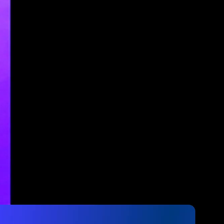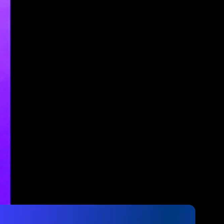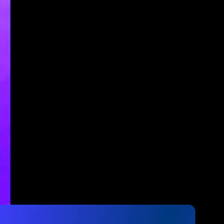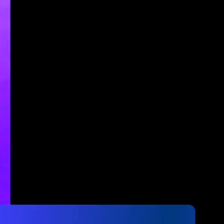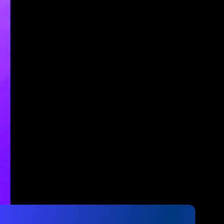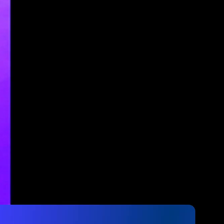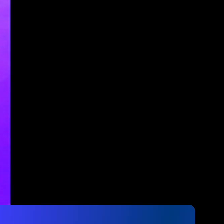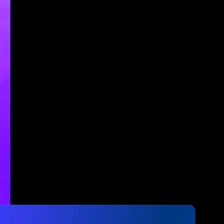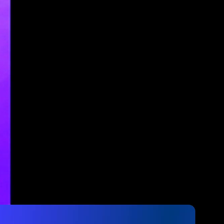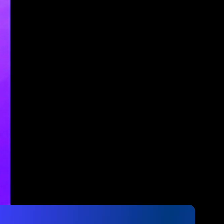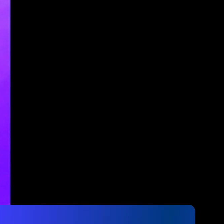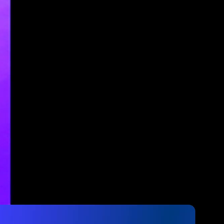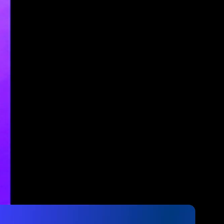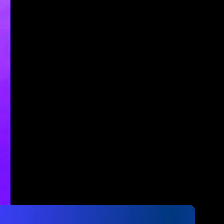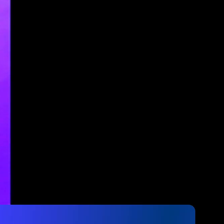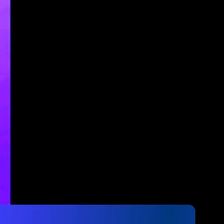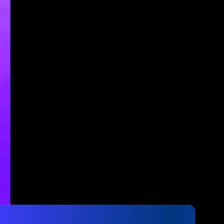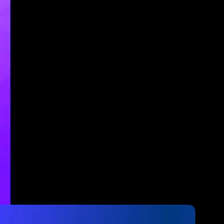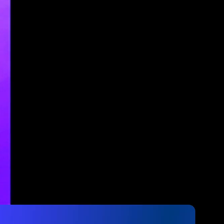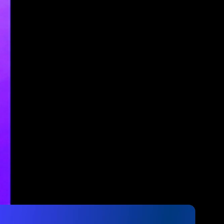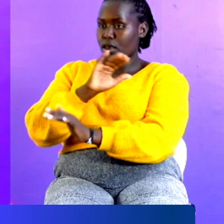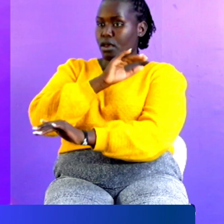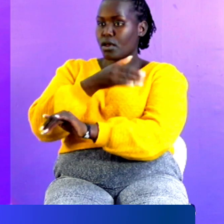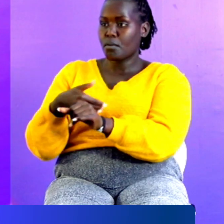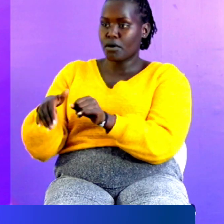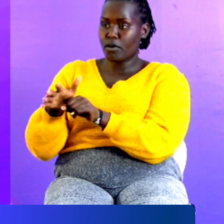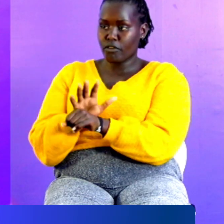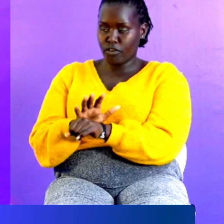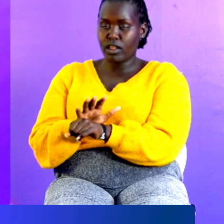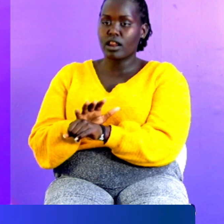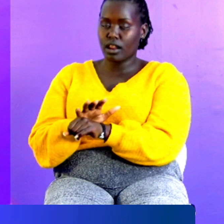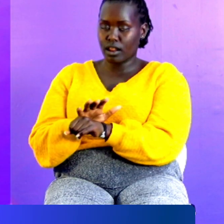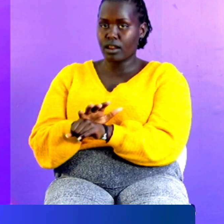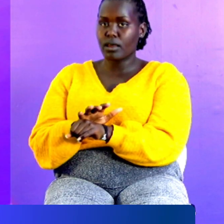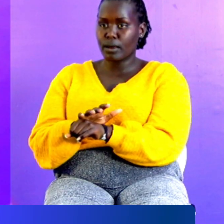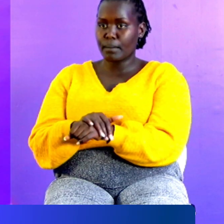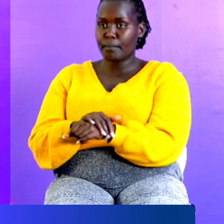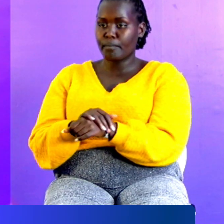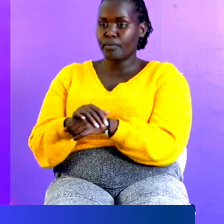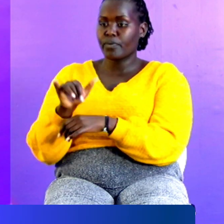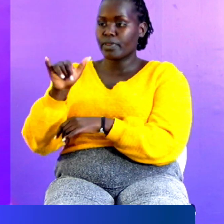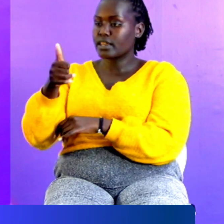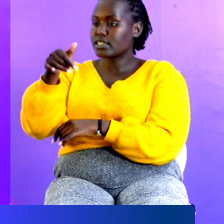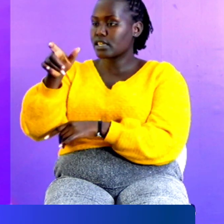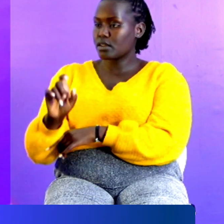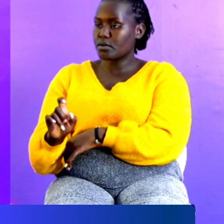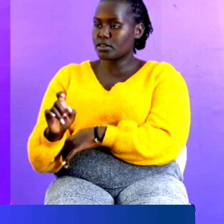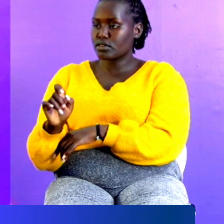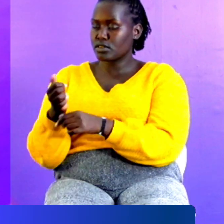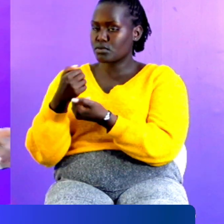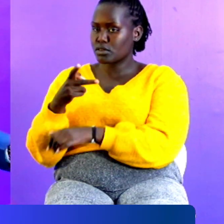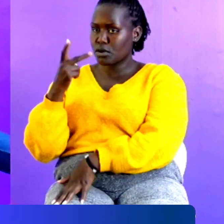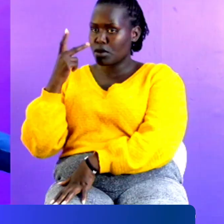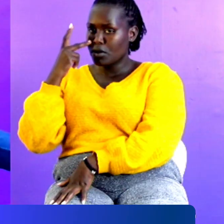Morara Kebaso became so powerful in his head, Yeah. so powerful that anyone could not see him